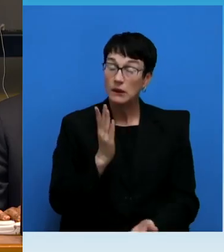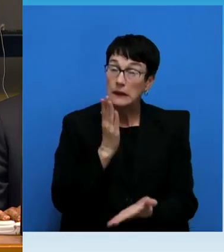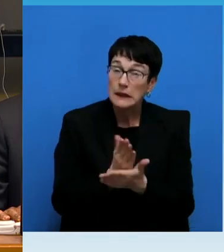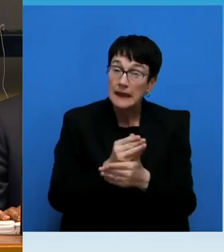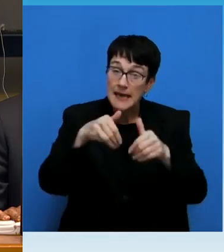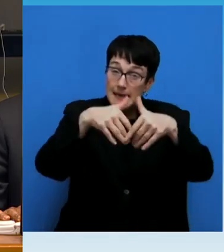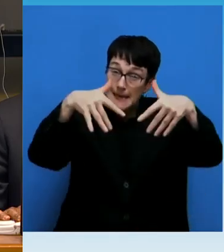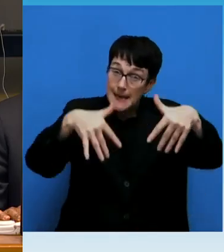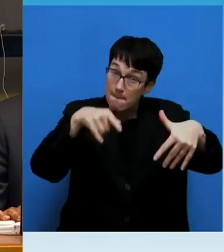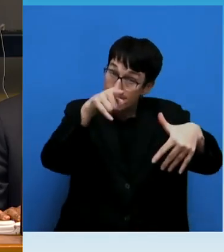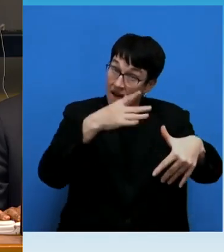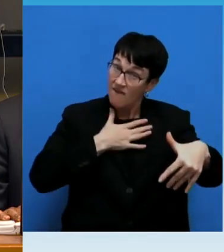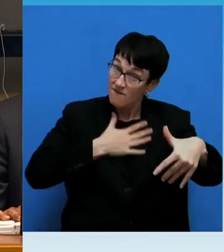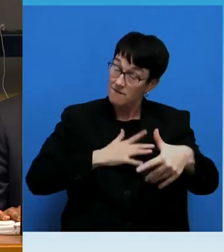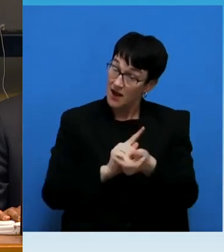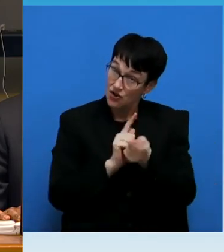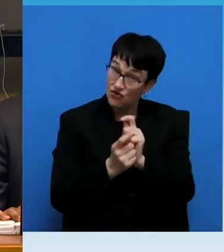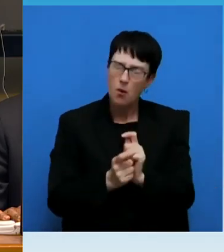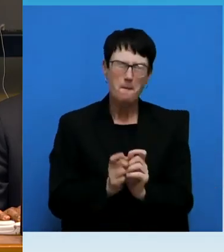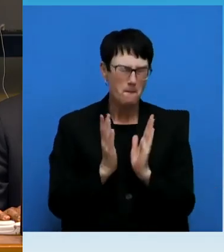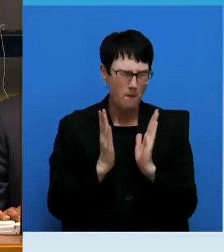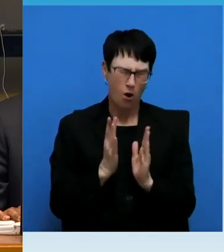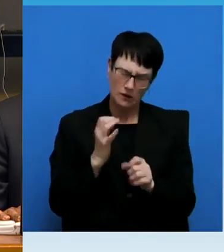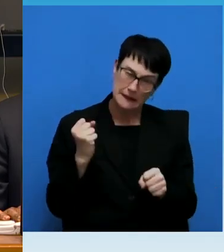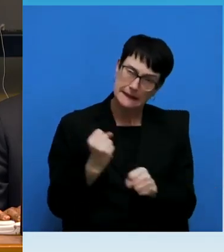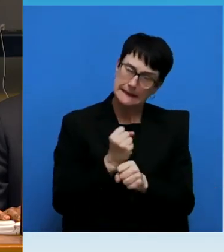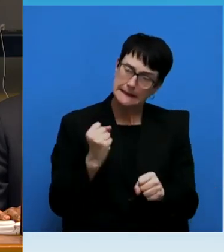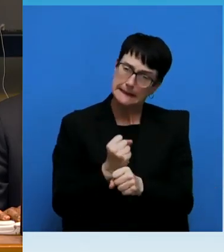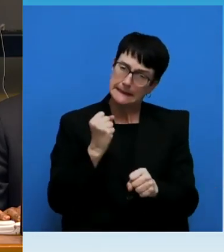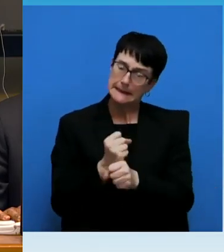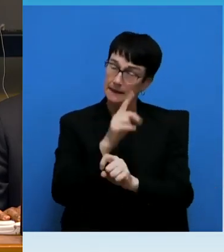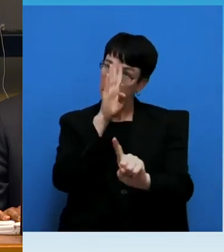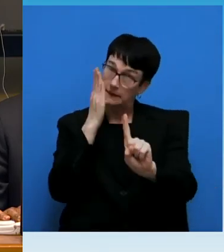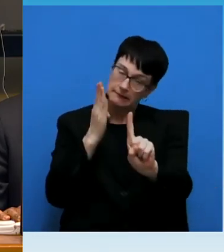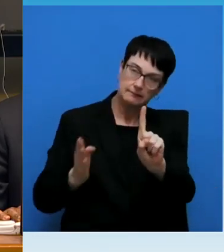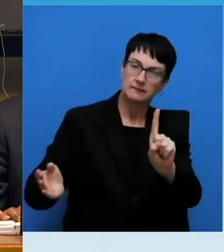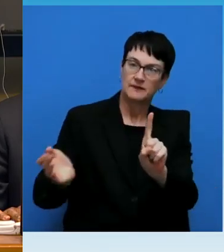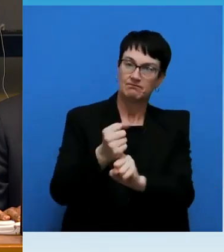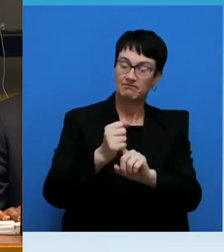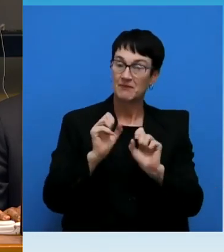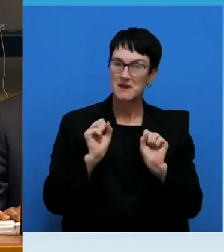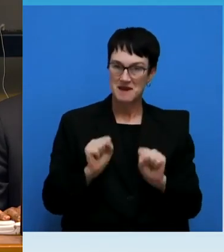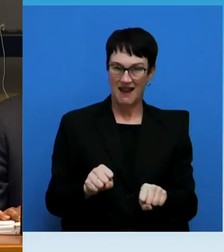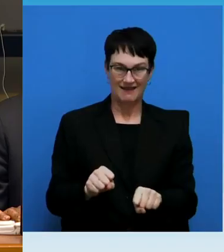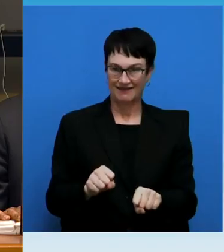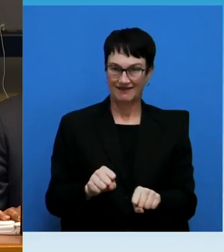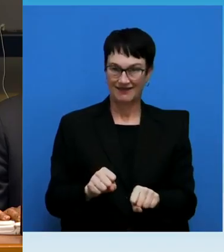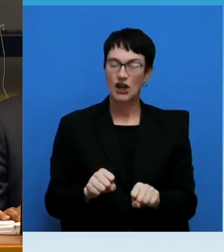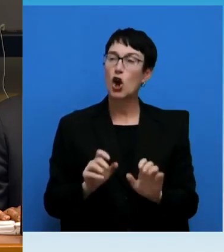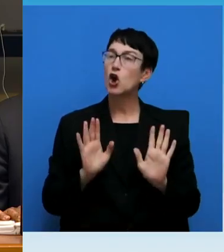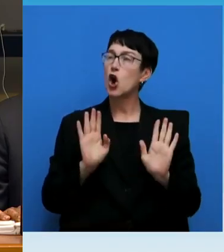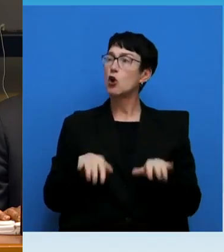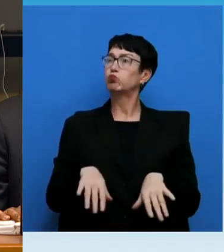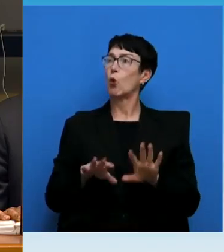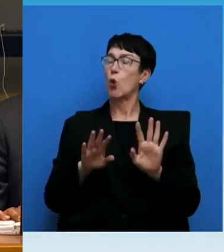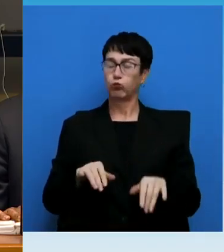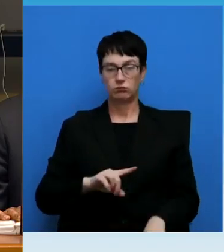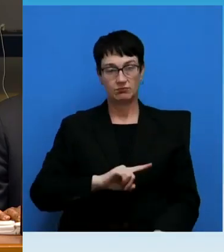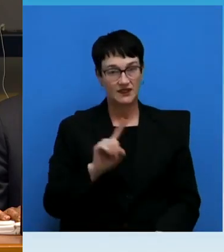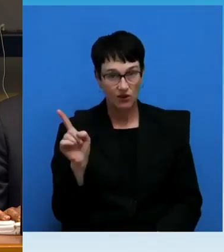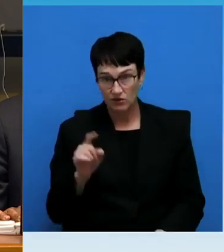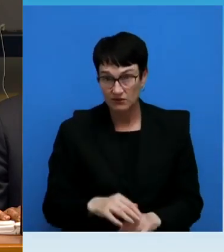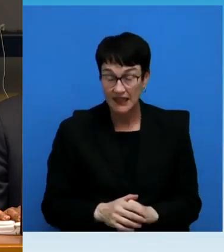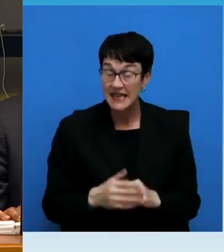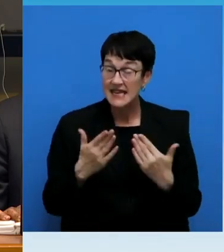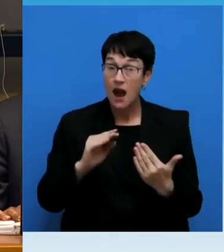demand our urgent attention. As we look ahead to the next 5 years, we cannot rest on our laurels. With that